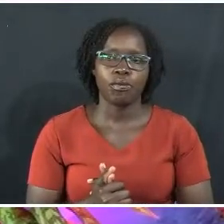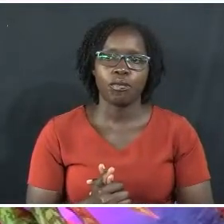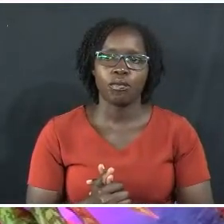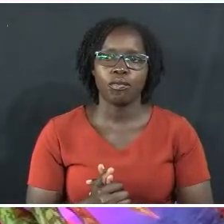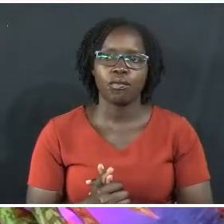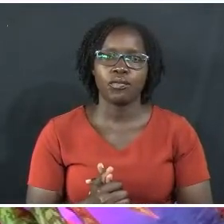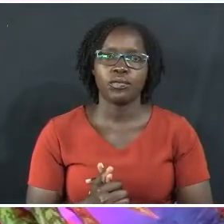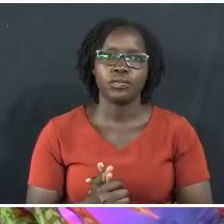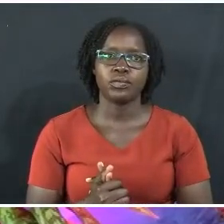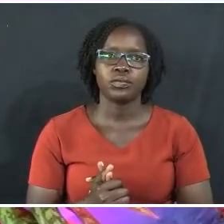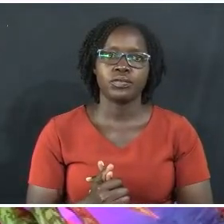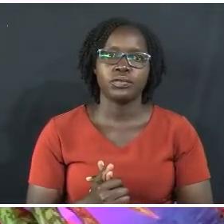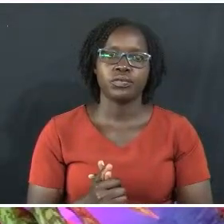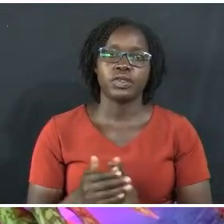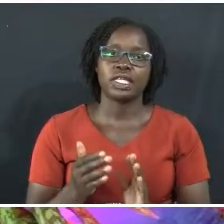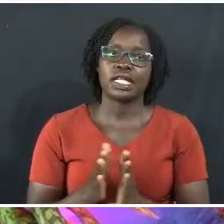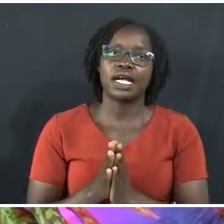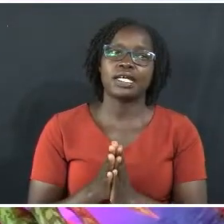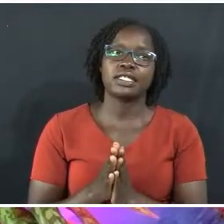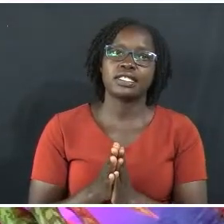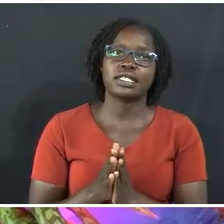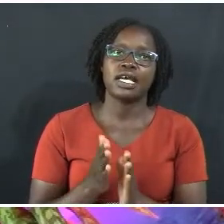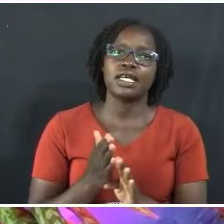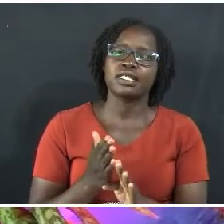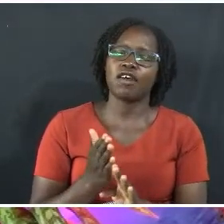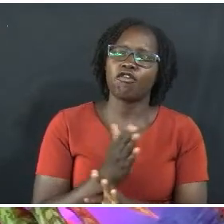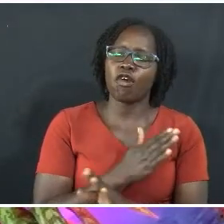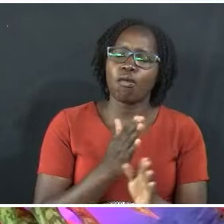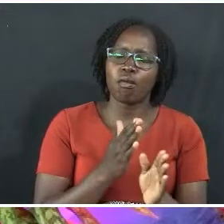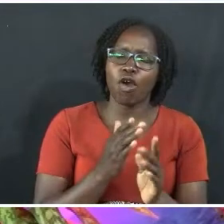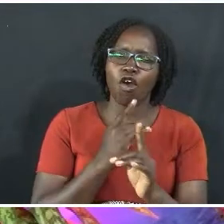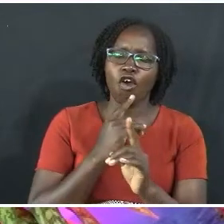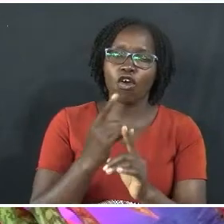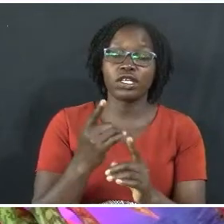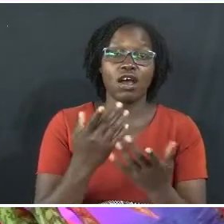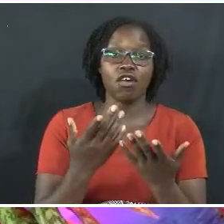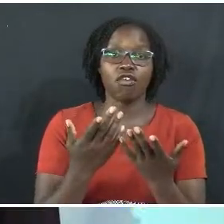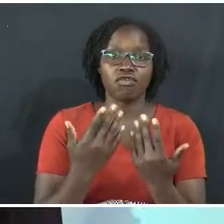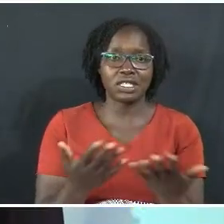And the former order of things shall be no more.